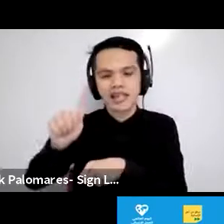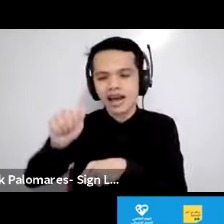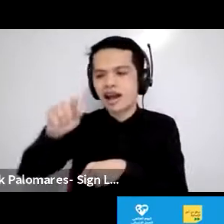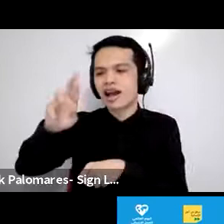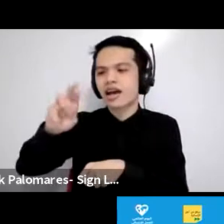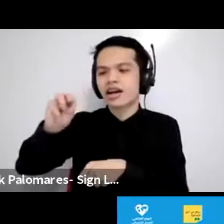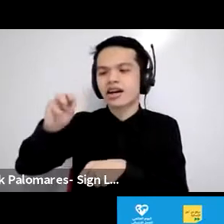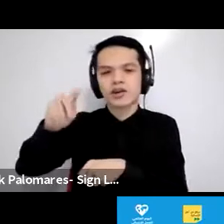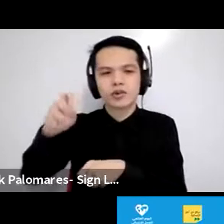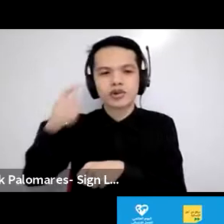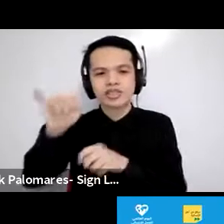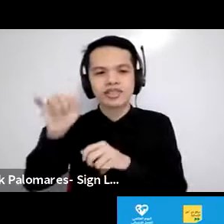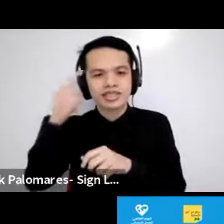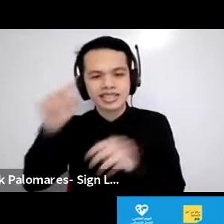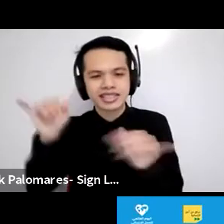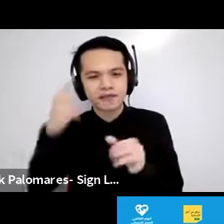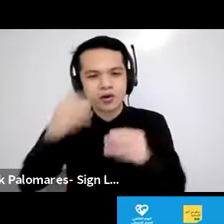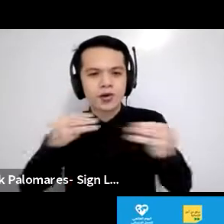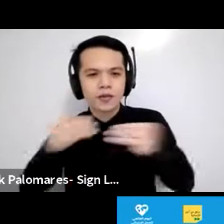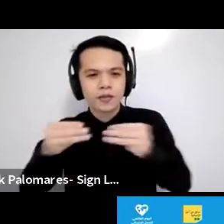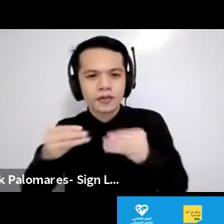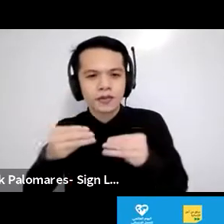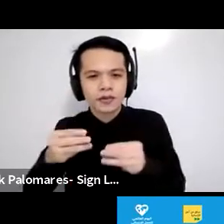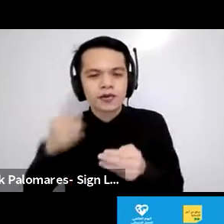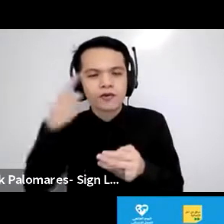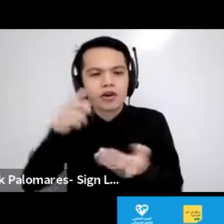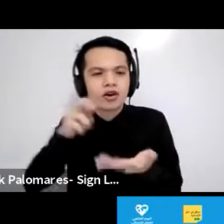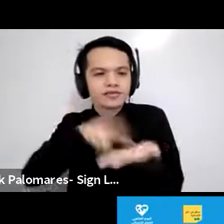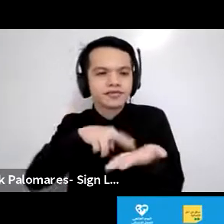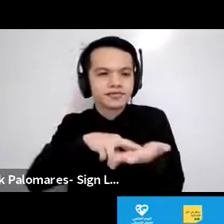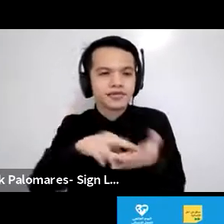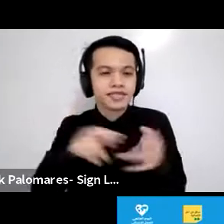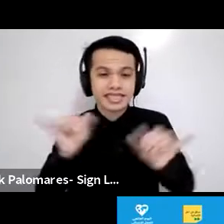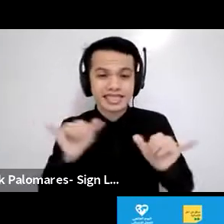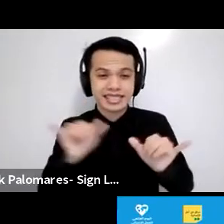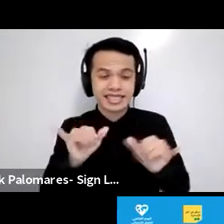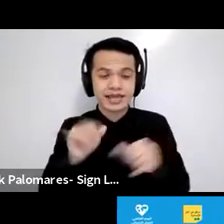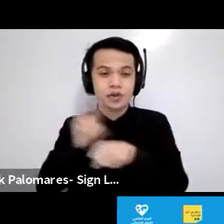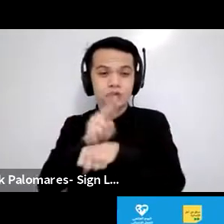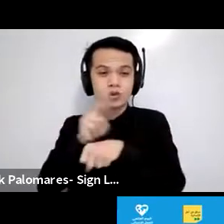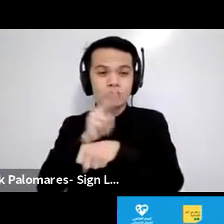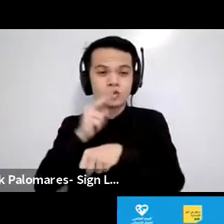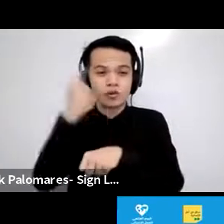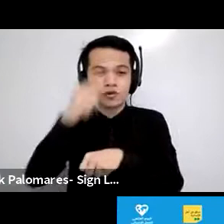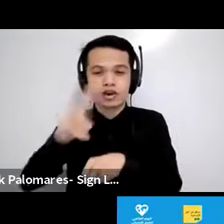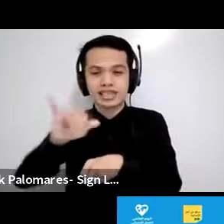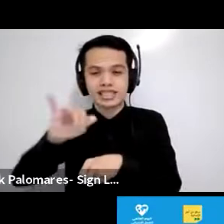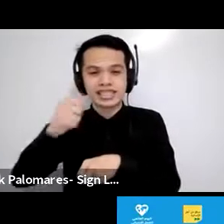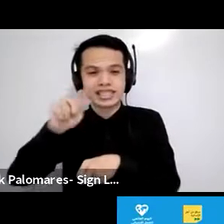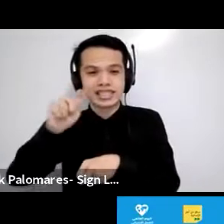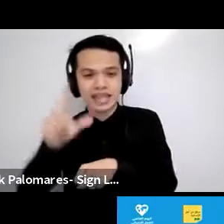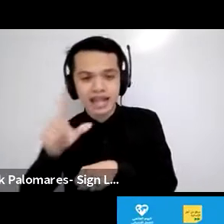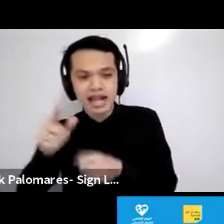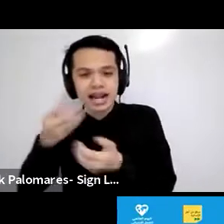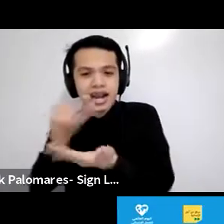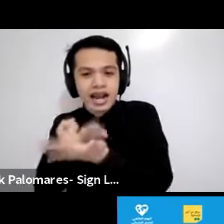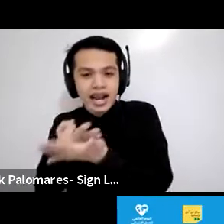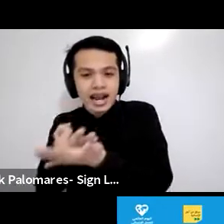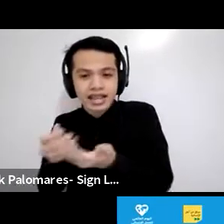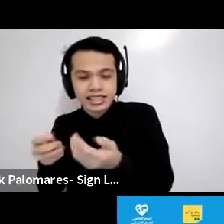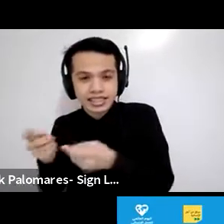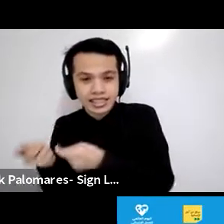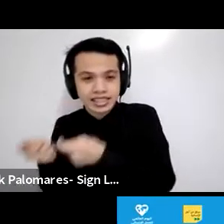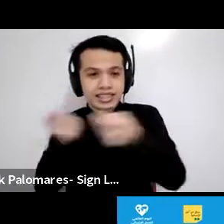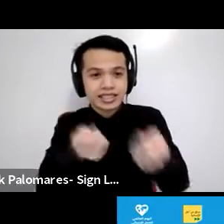management for beneficiaries registration. Alongside the use of digital cash transfer, Oxfam